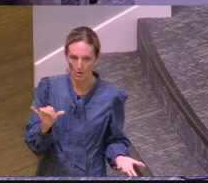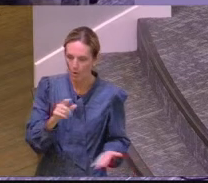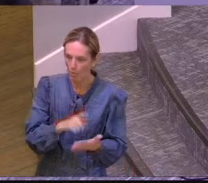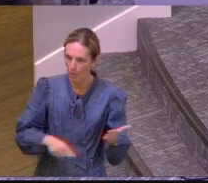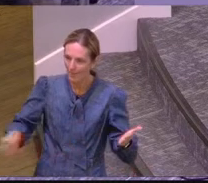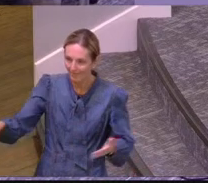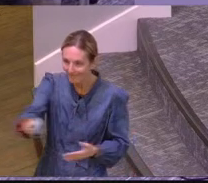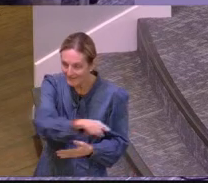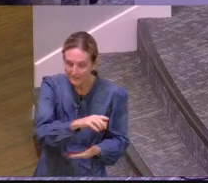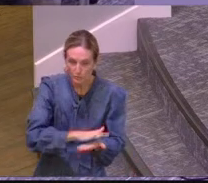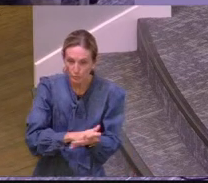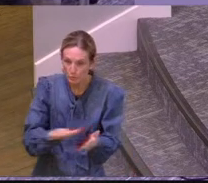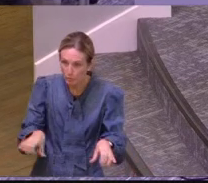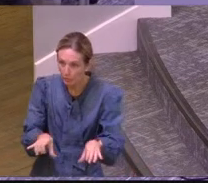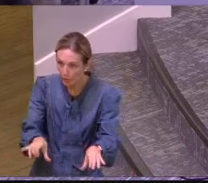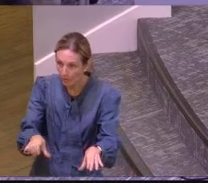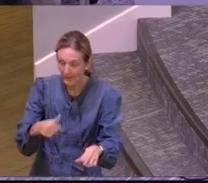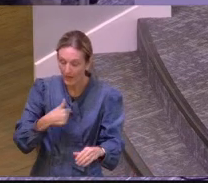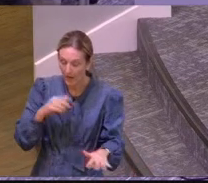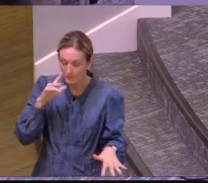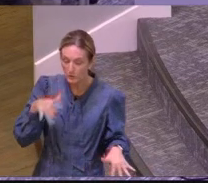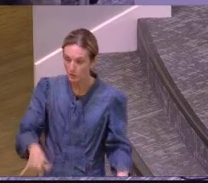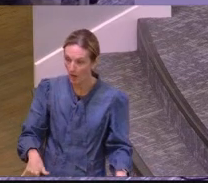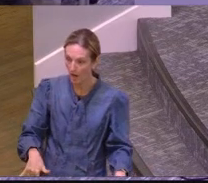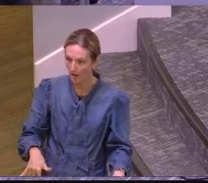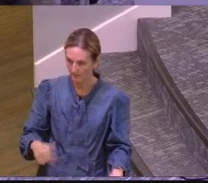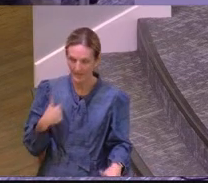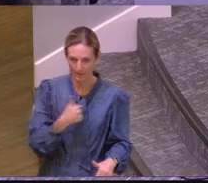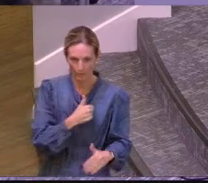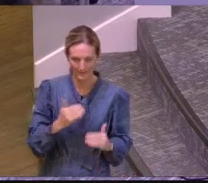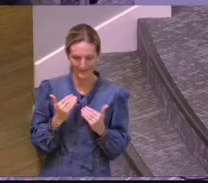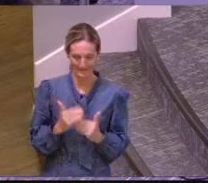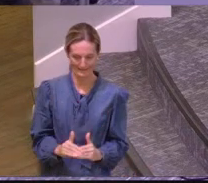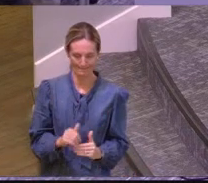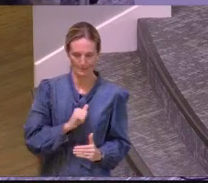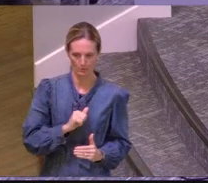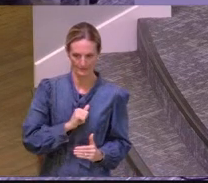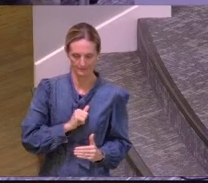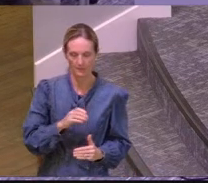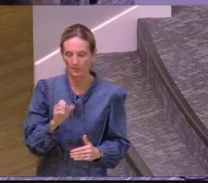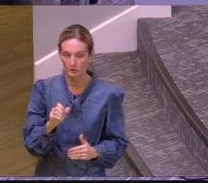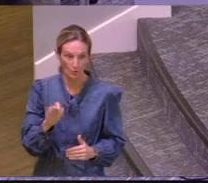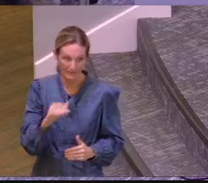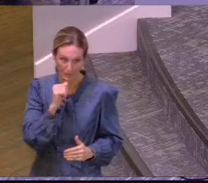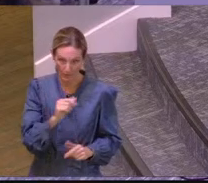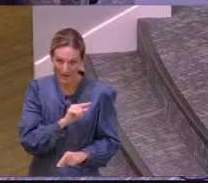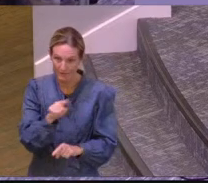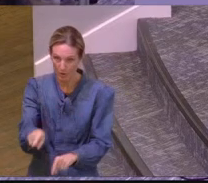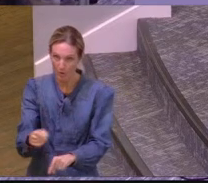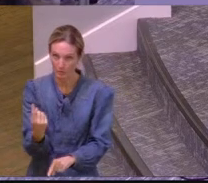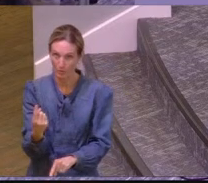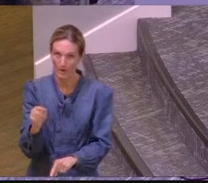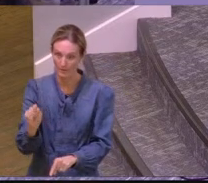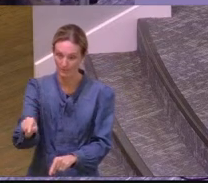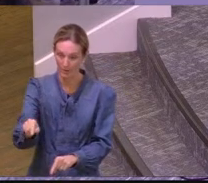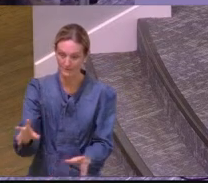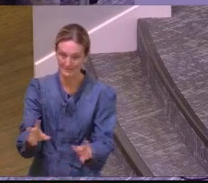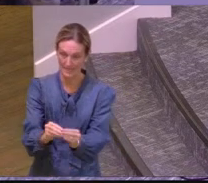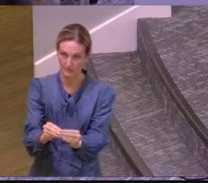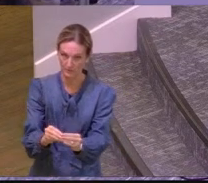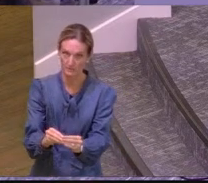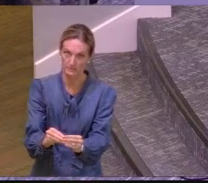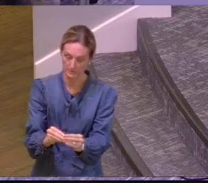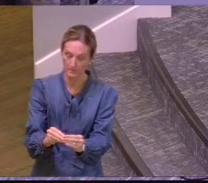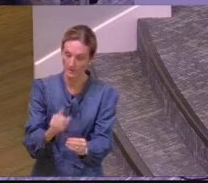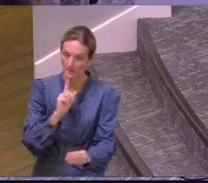So board members, if you haven't gone to one of those sessions,